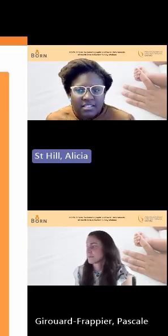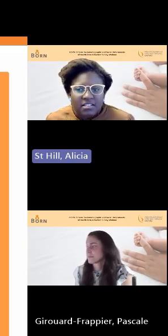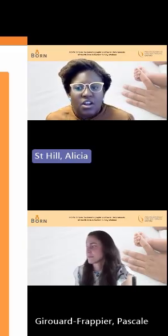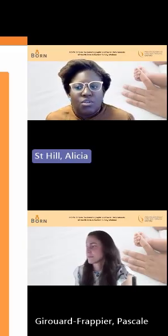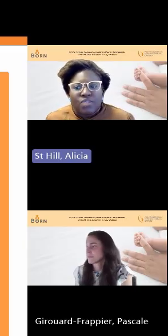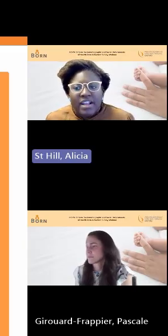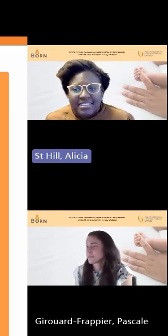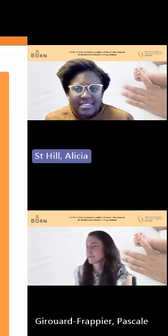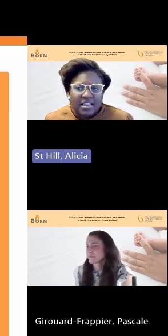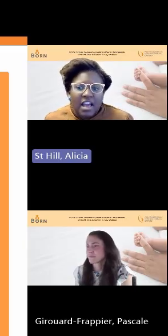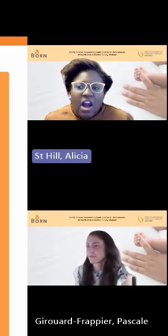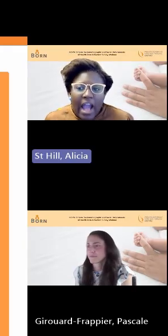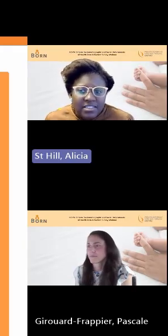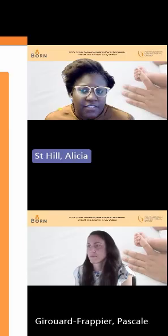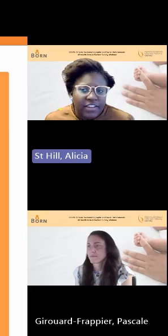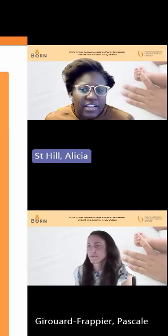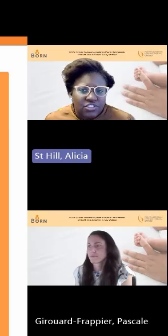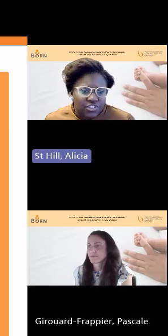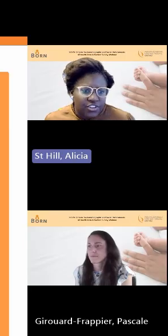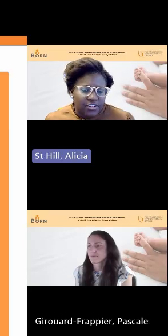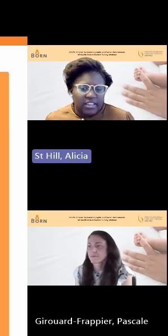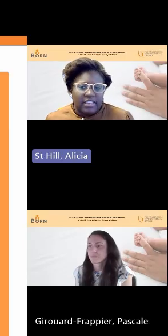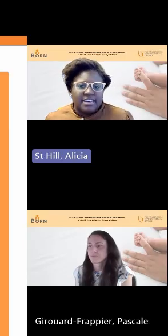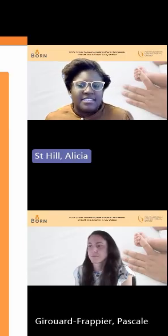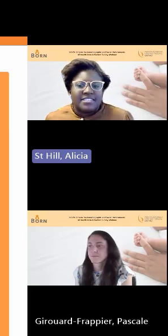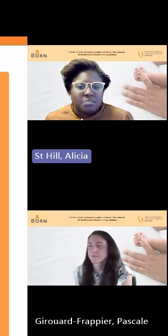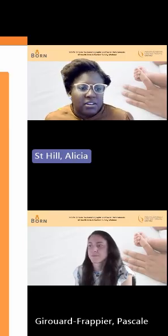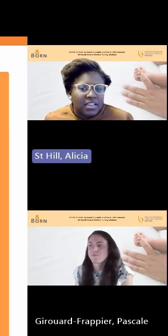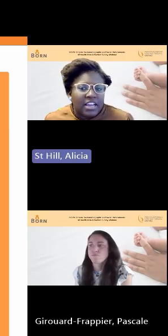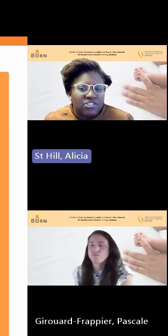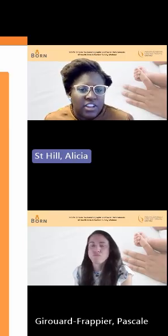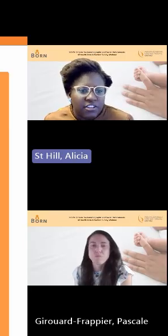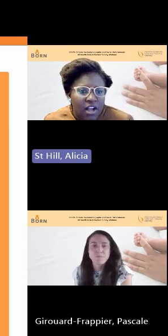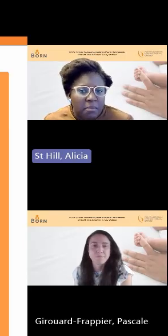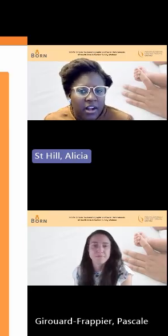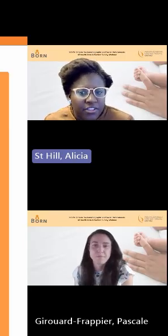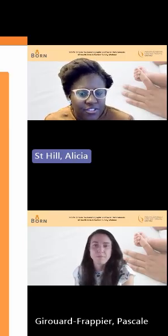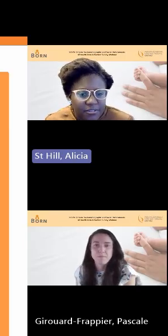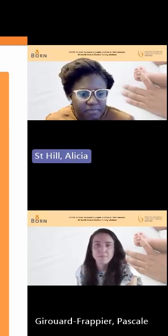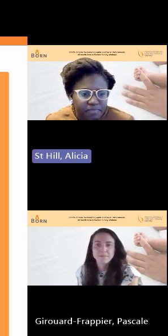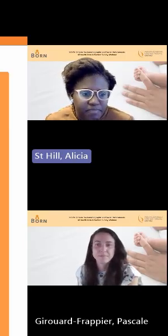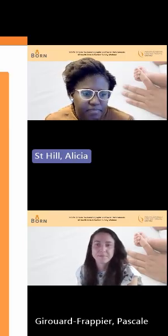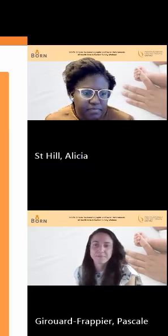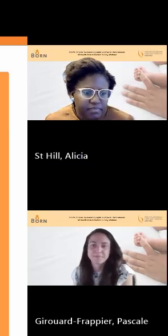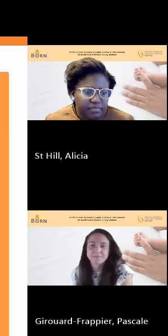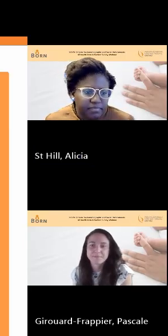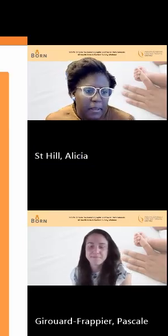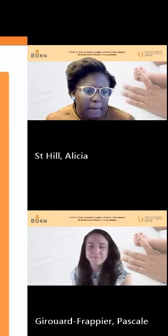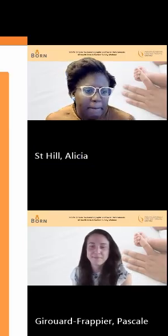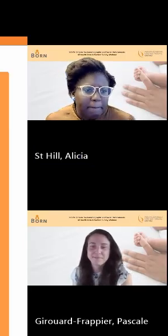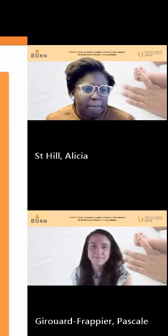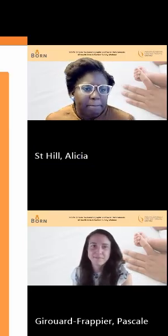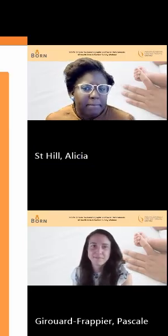newcomer status, race, housing and financial security, disability, and gender, among others.